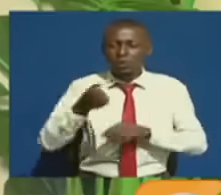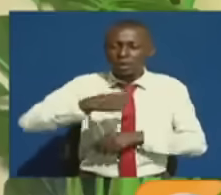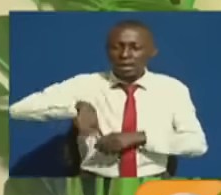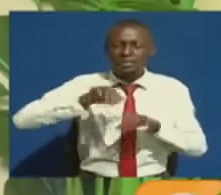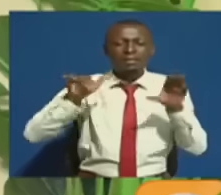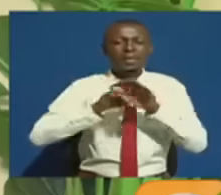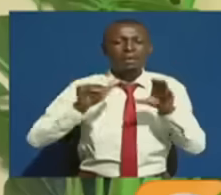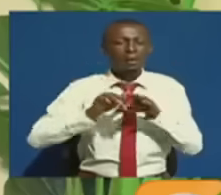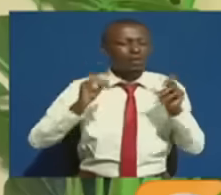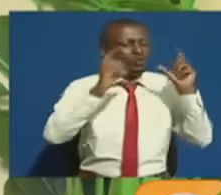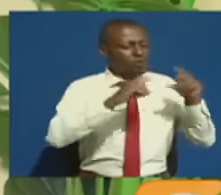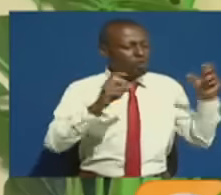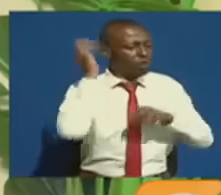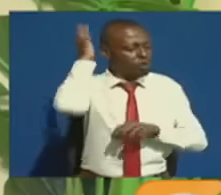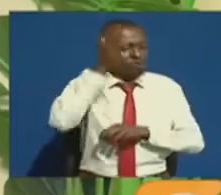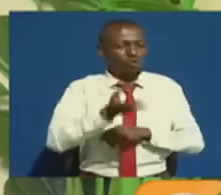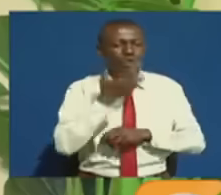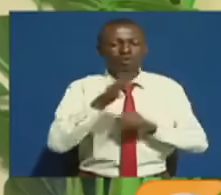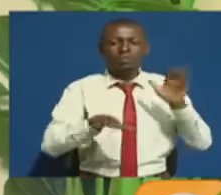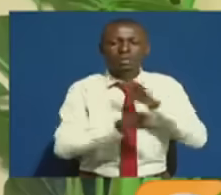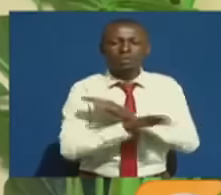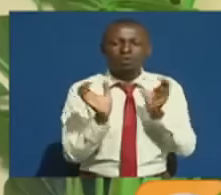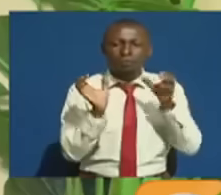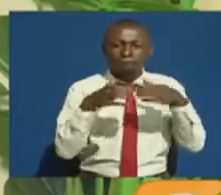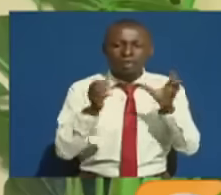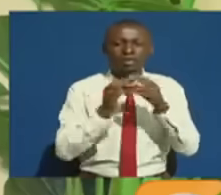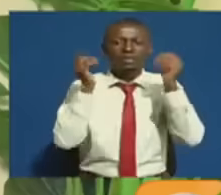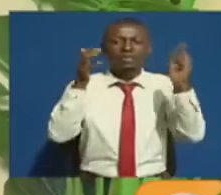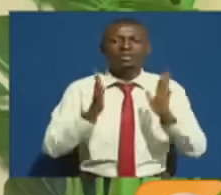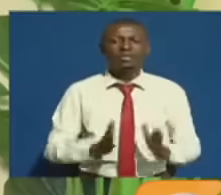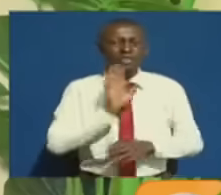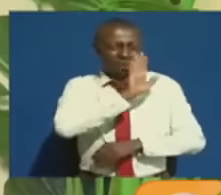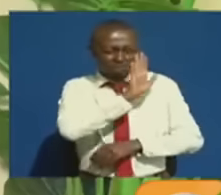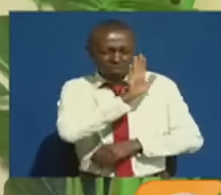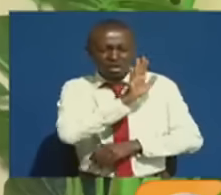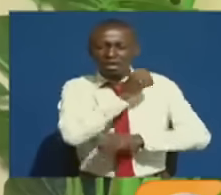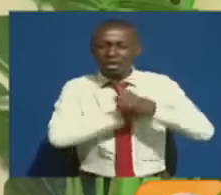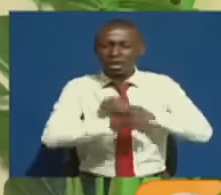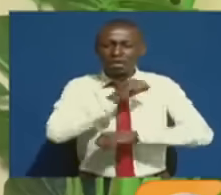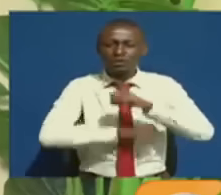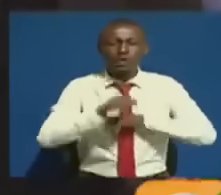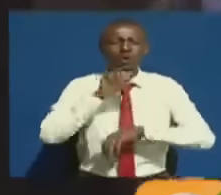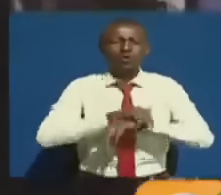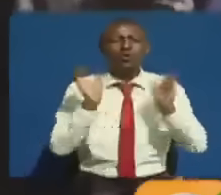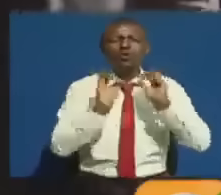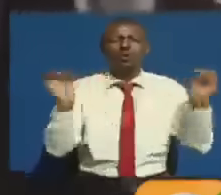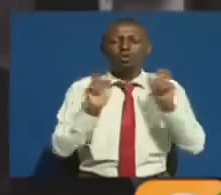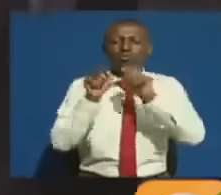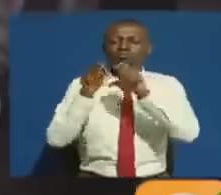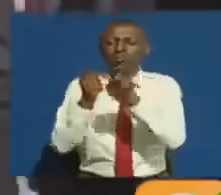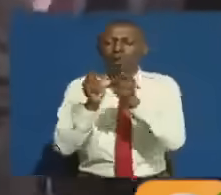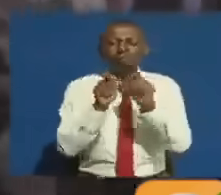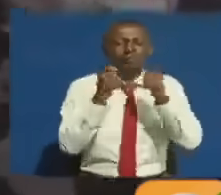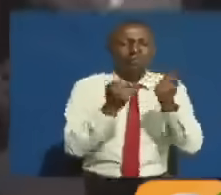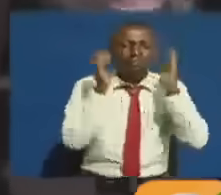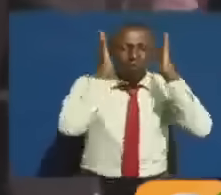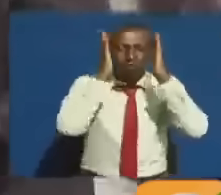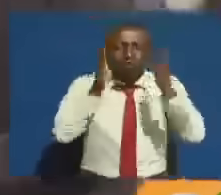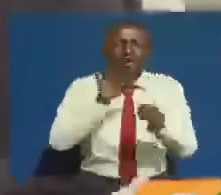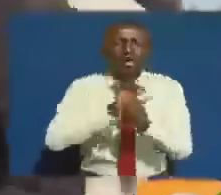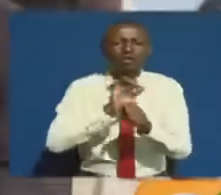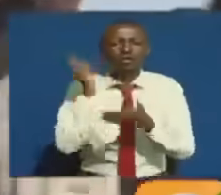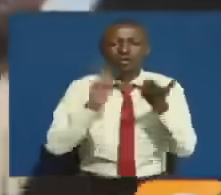him, the deputy party leader, that you are a bit too much in terms of being very tribal. Osoro anasema viongozi kutoka